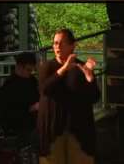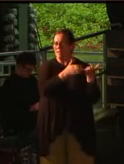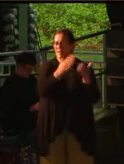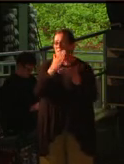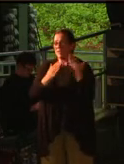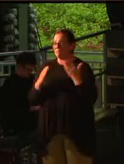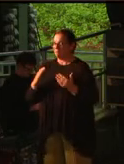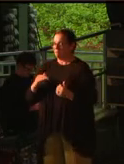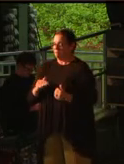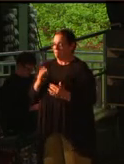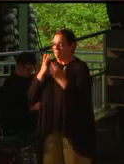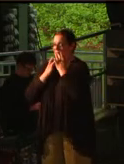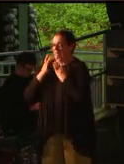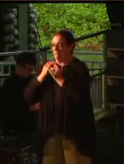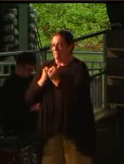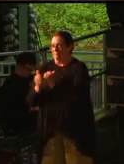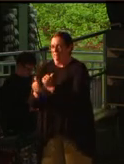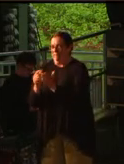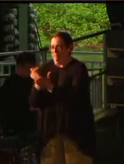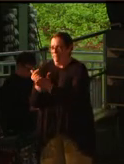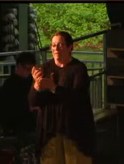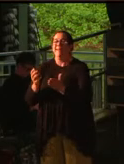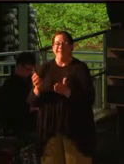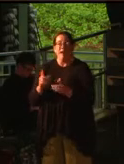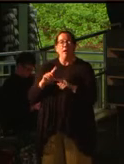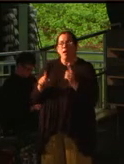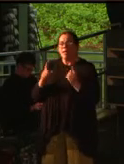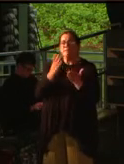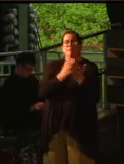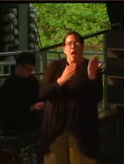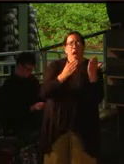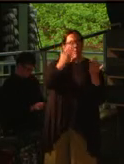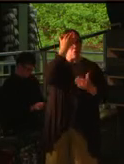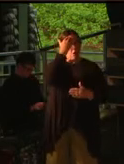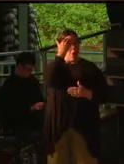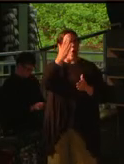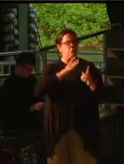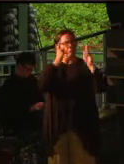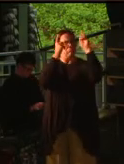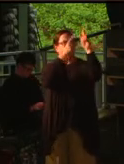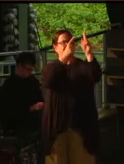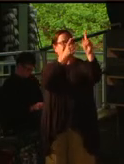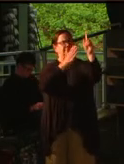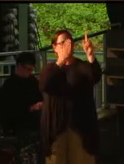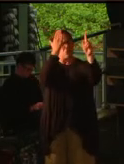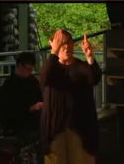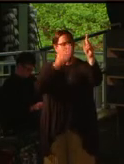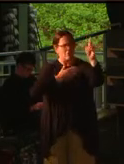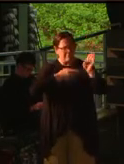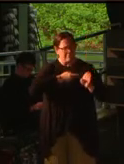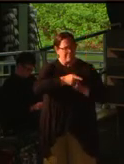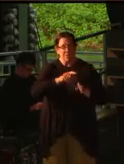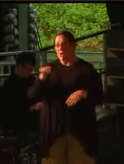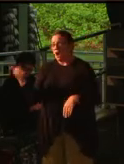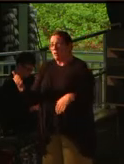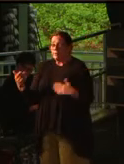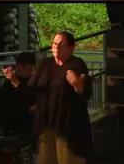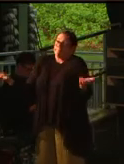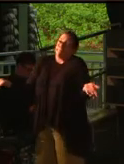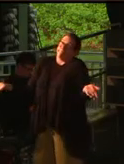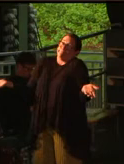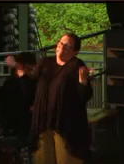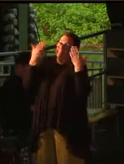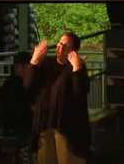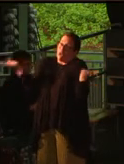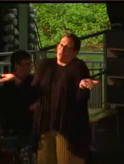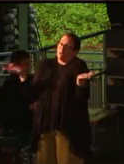wanted to do from day one, and some of you didn't. But each one of you brought your own perspective with